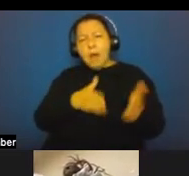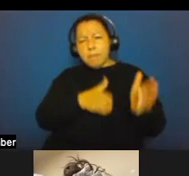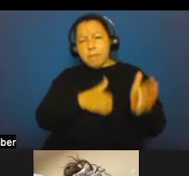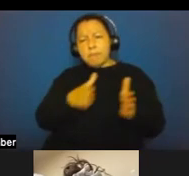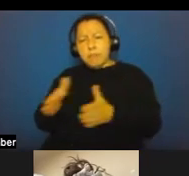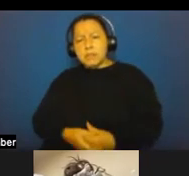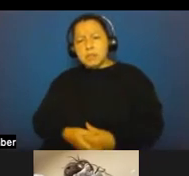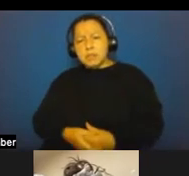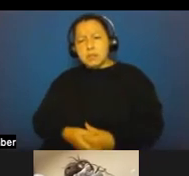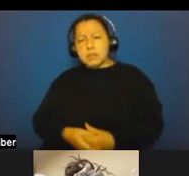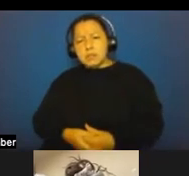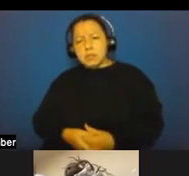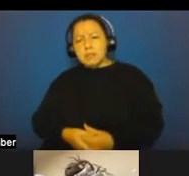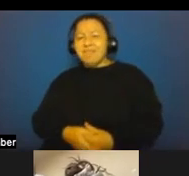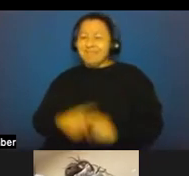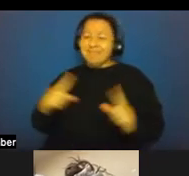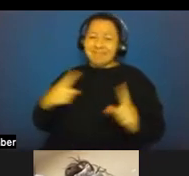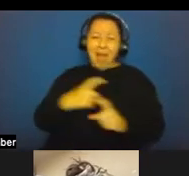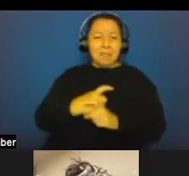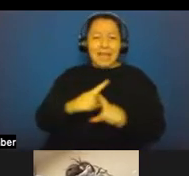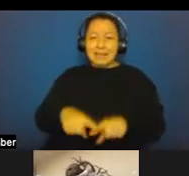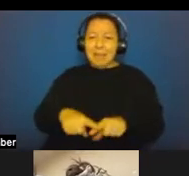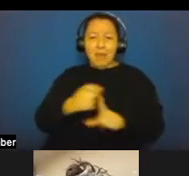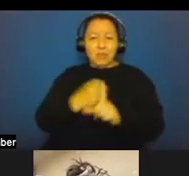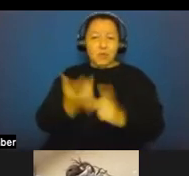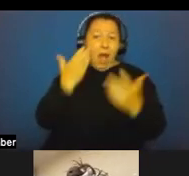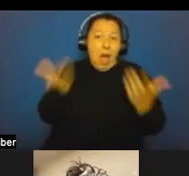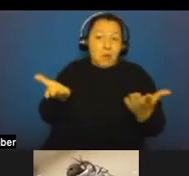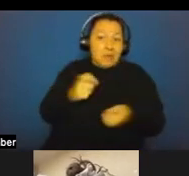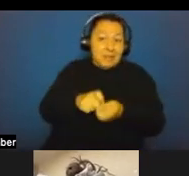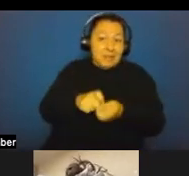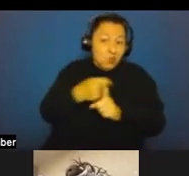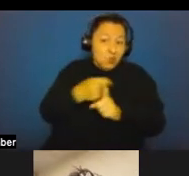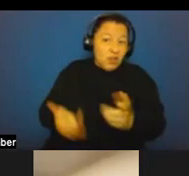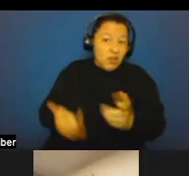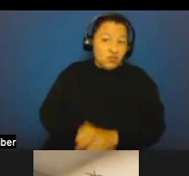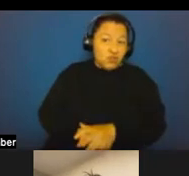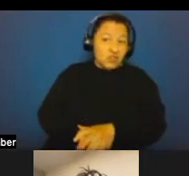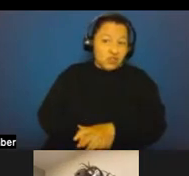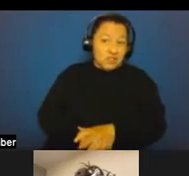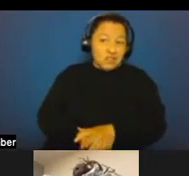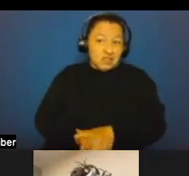but it is complicated depending on what the situation, I don't know what the situation is, but.